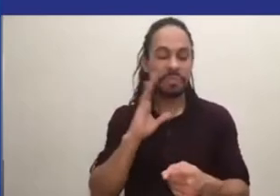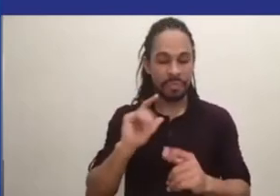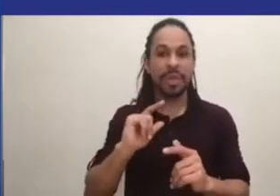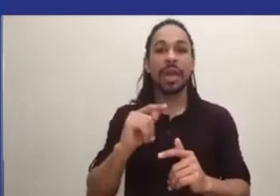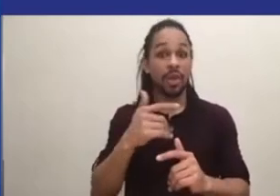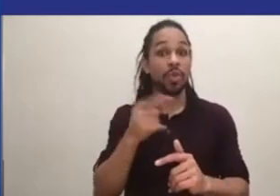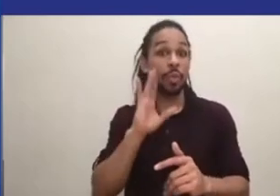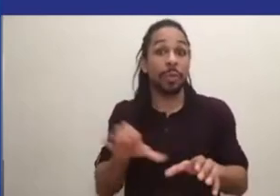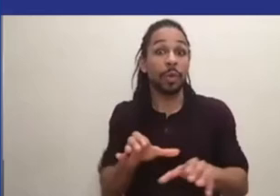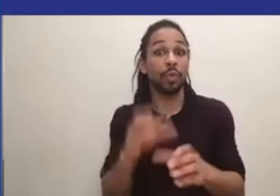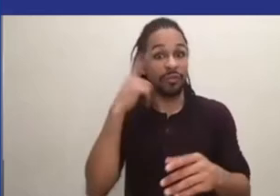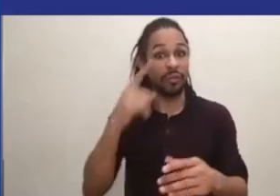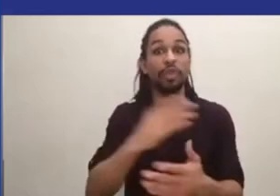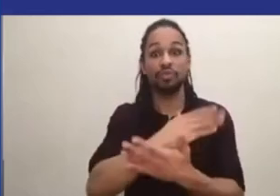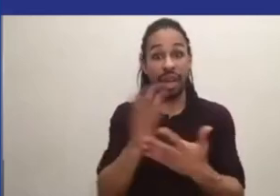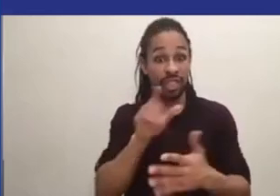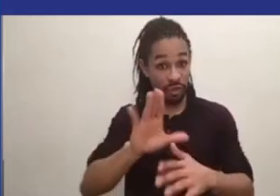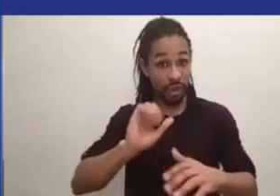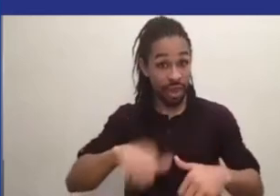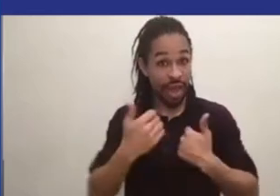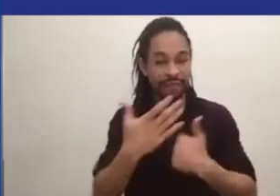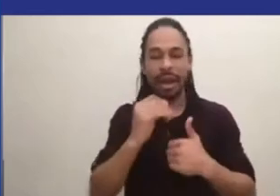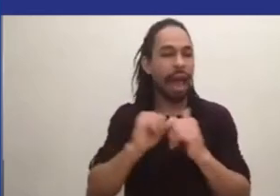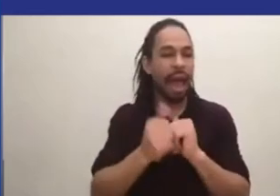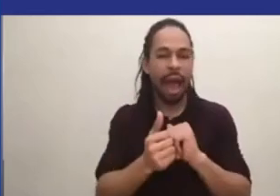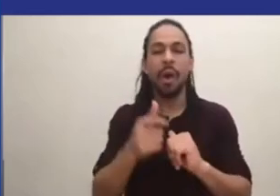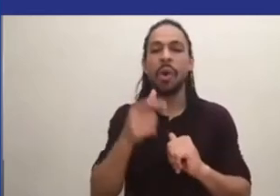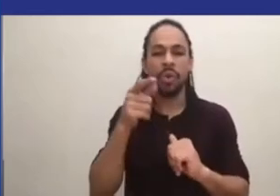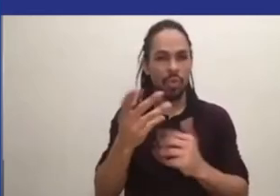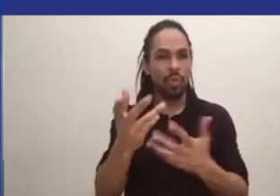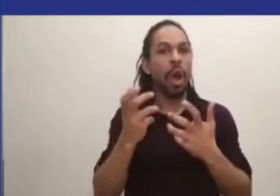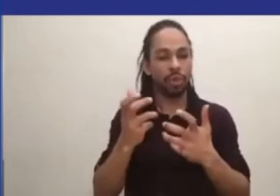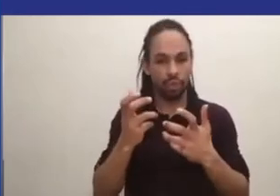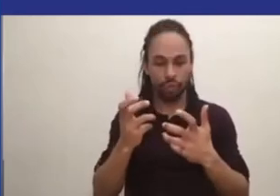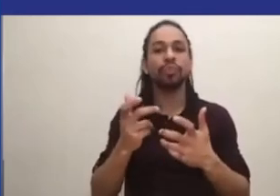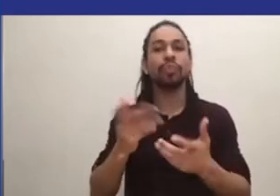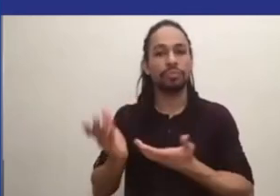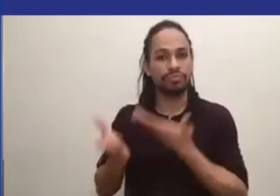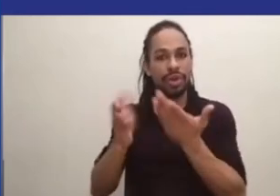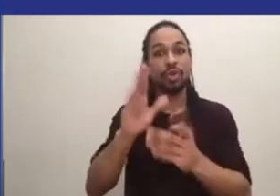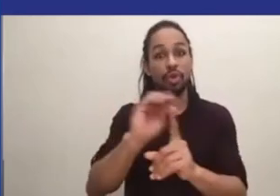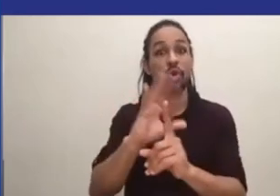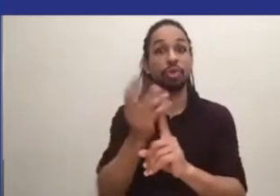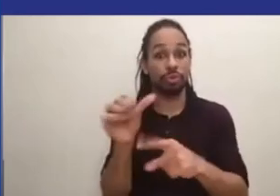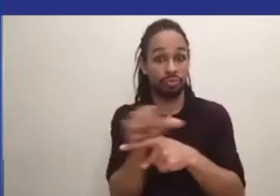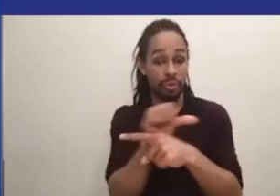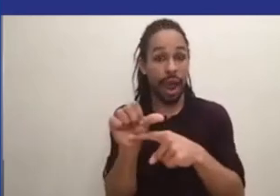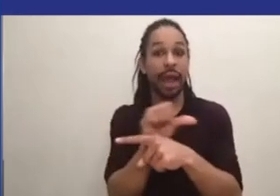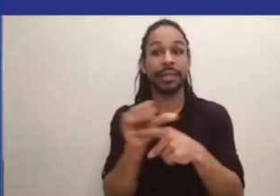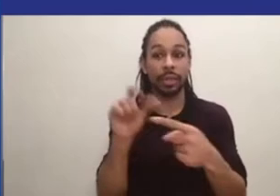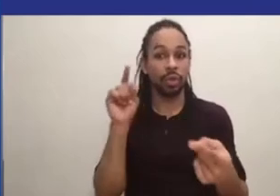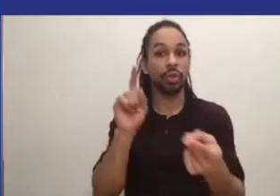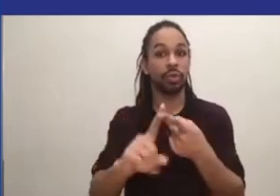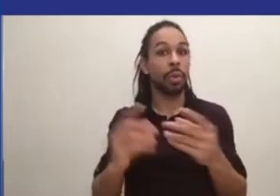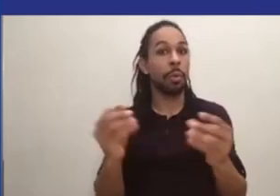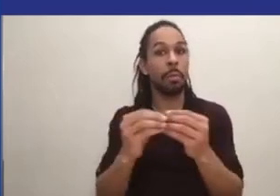your life and thinking about how to bring, you know, your cultural practice into a more commercial space and